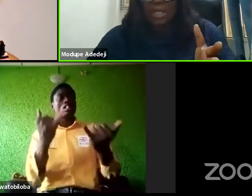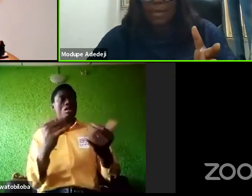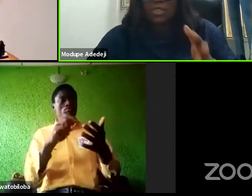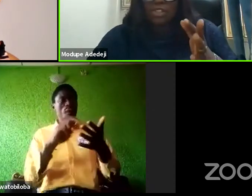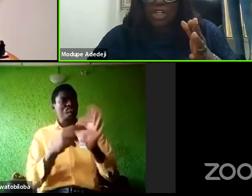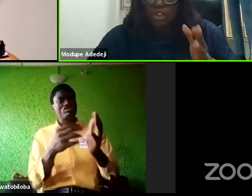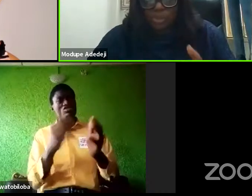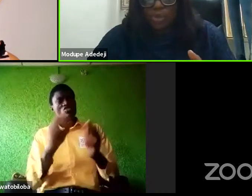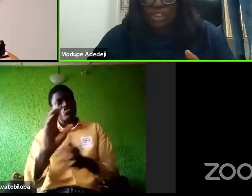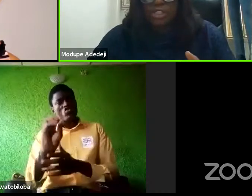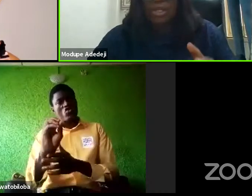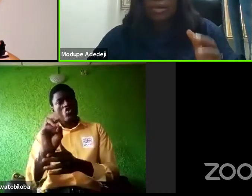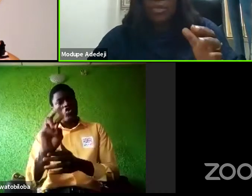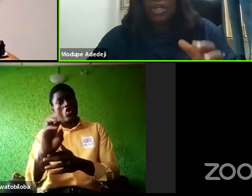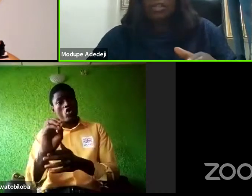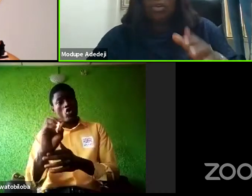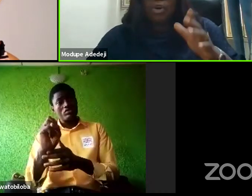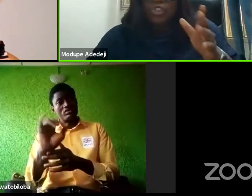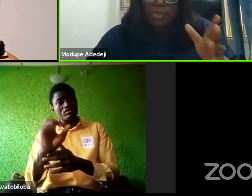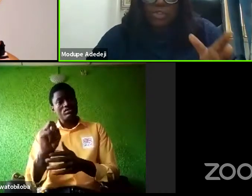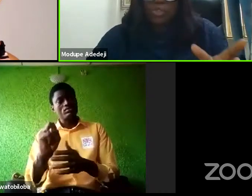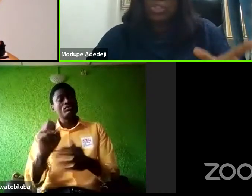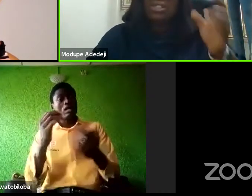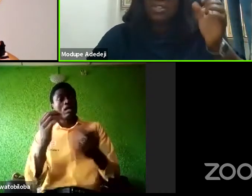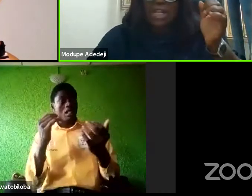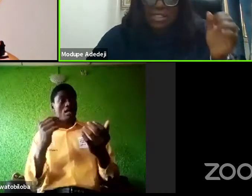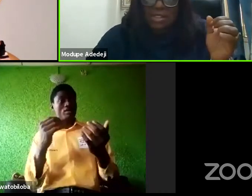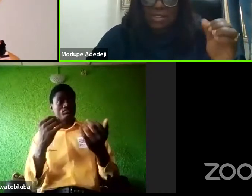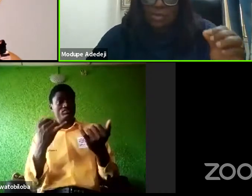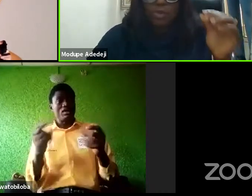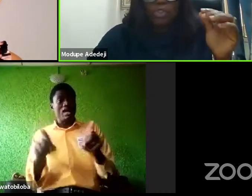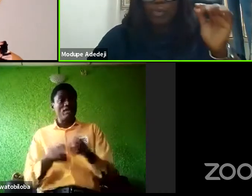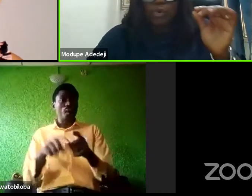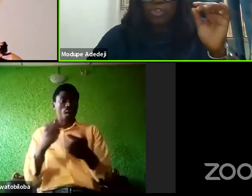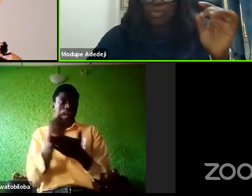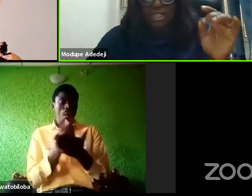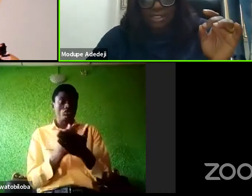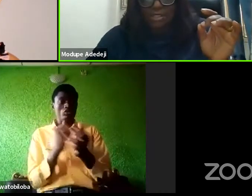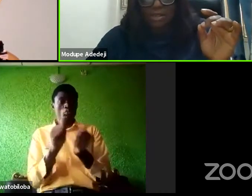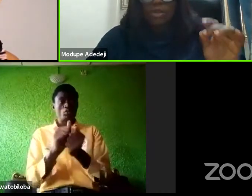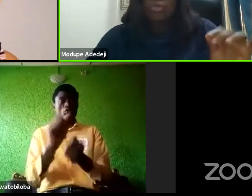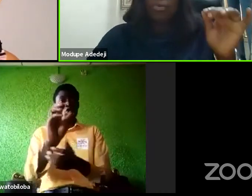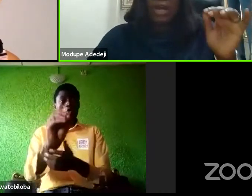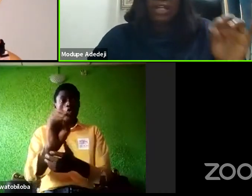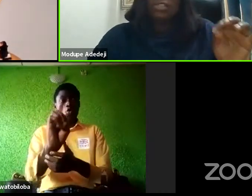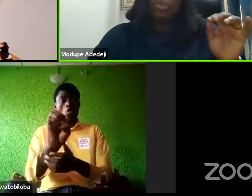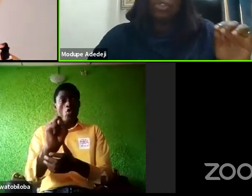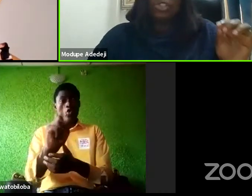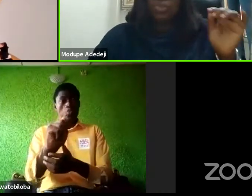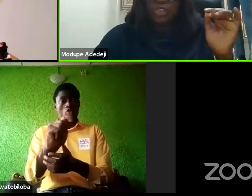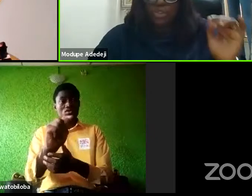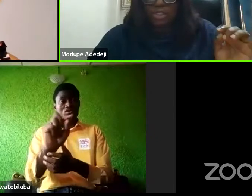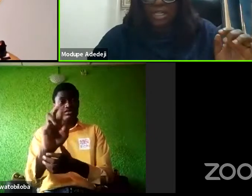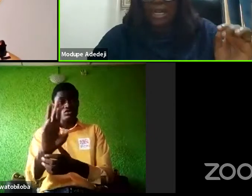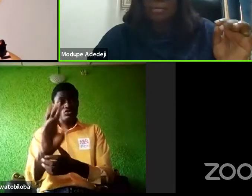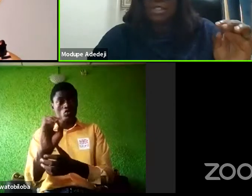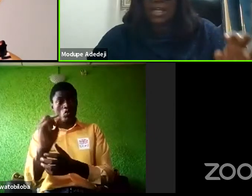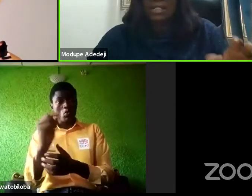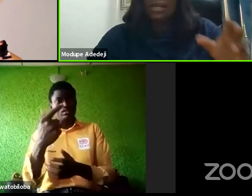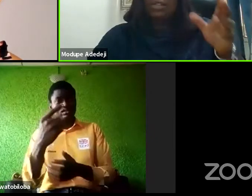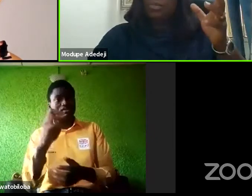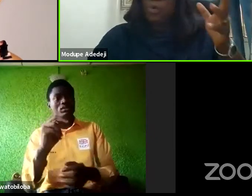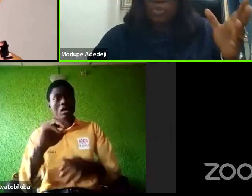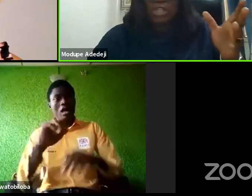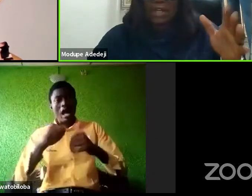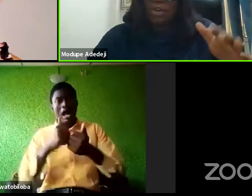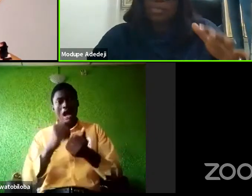I talked about the estrogen being contributed to the strength, to the bone strength. So when estrogen is withdrawn, then that means